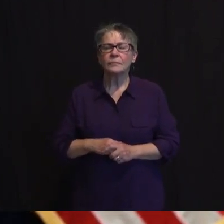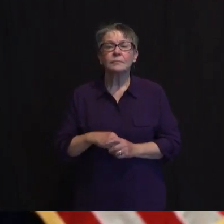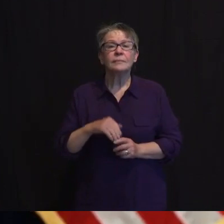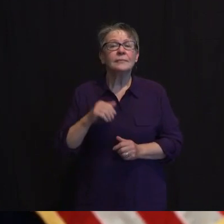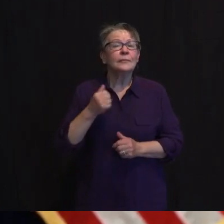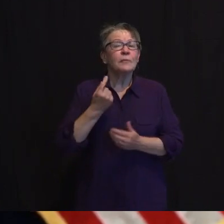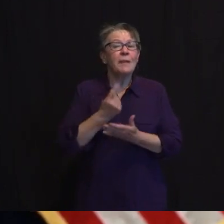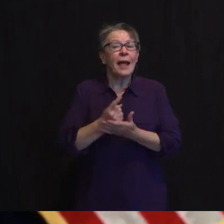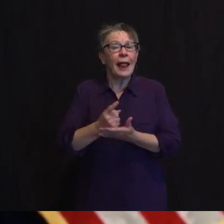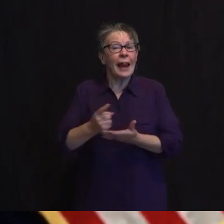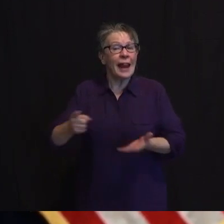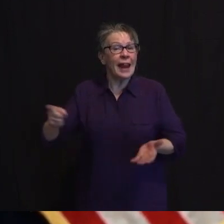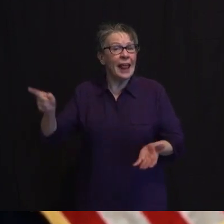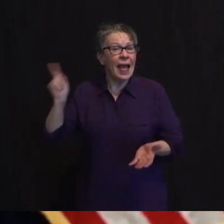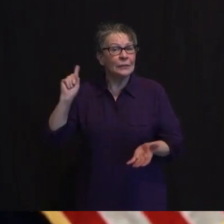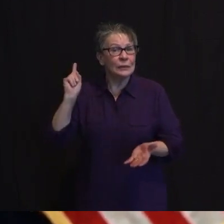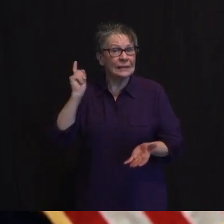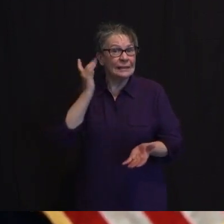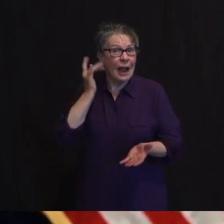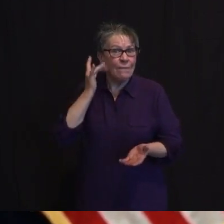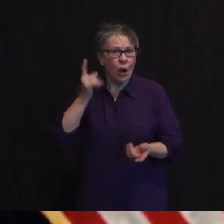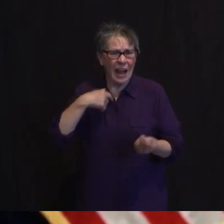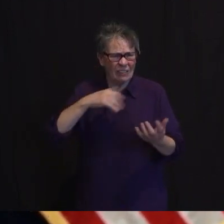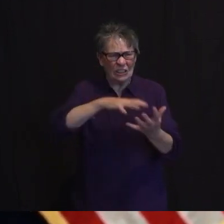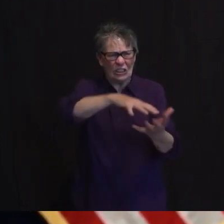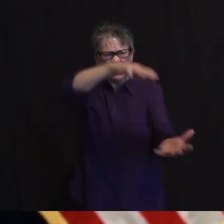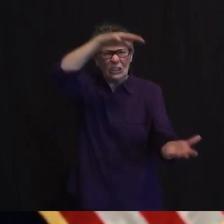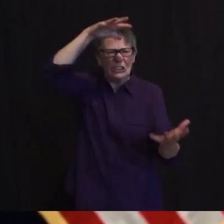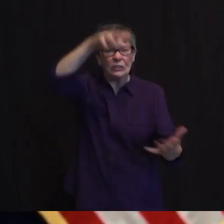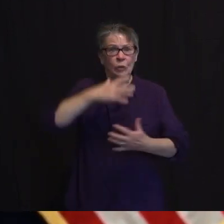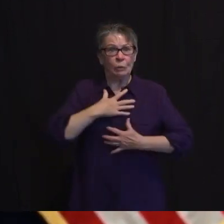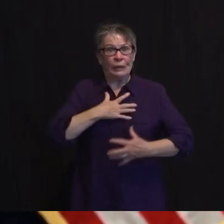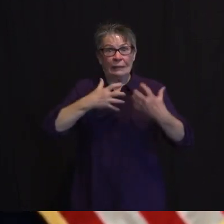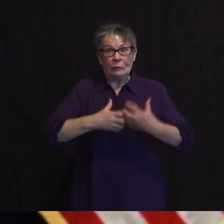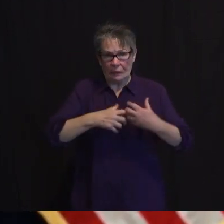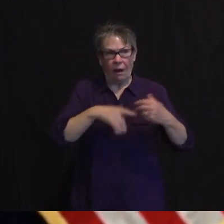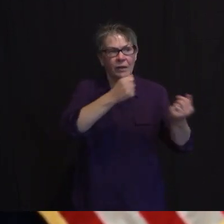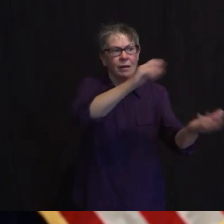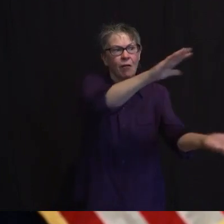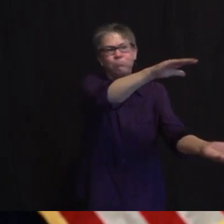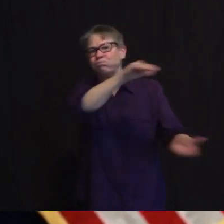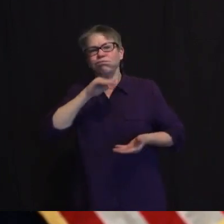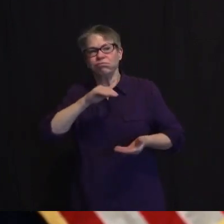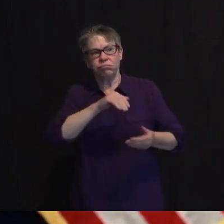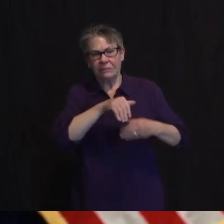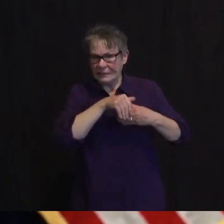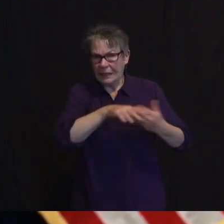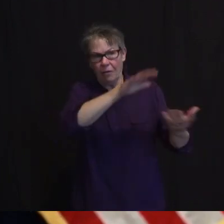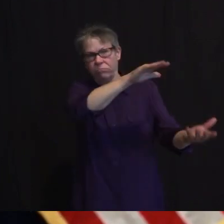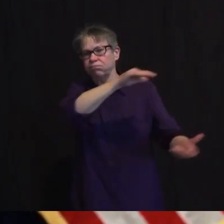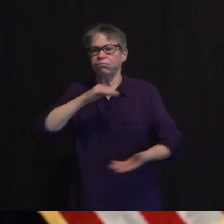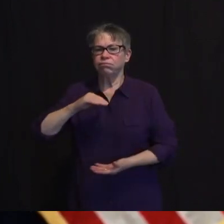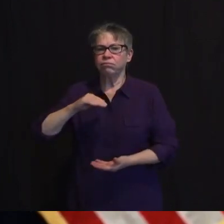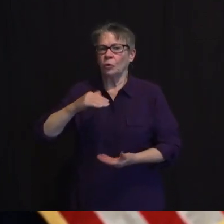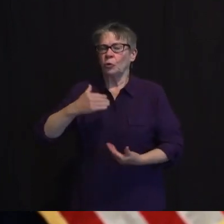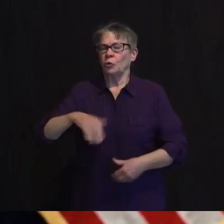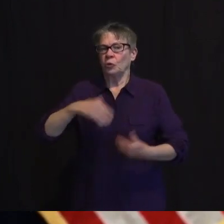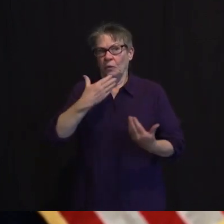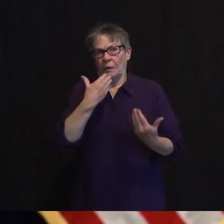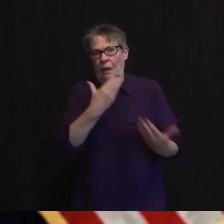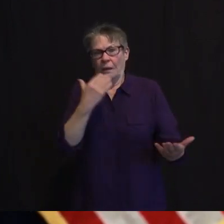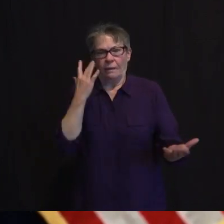which we put to use immediately. Another state, I have to say, has reached out to us, so when we have more color on that. But there's a spirit, I